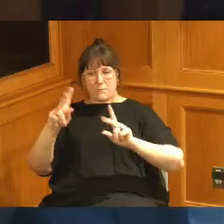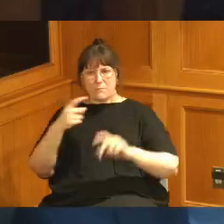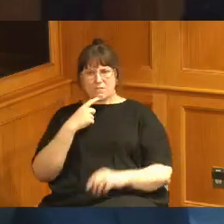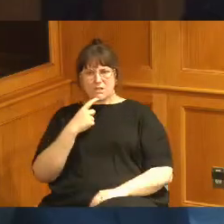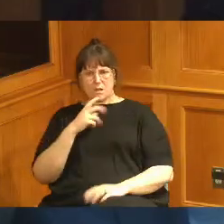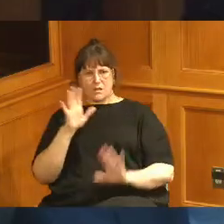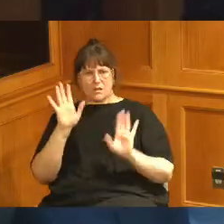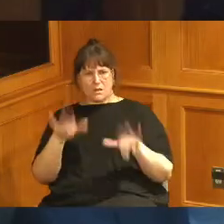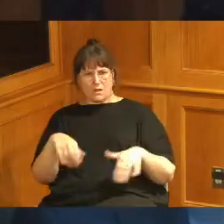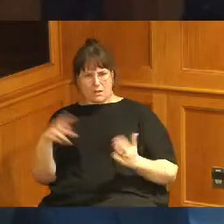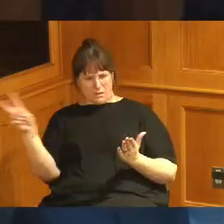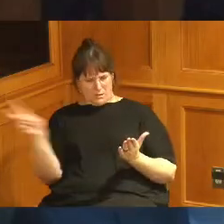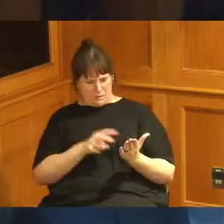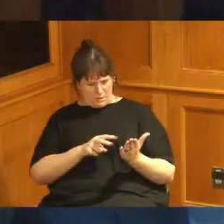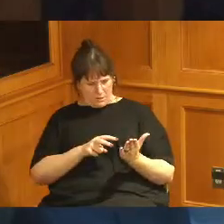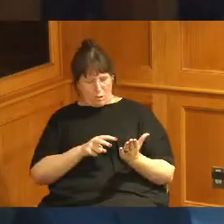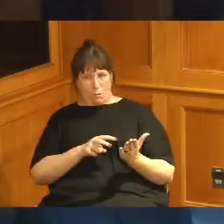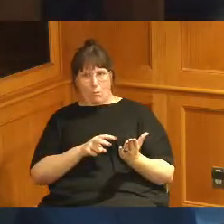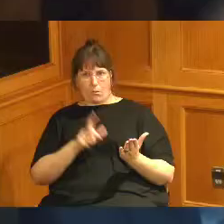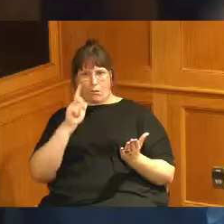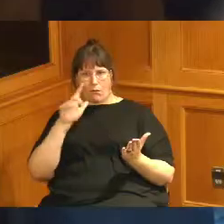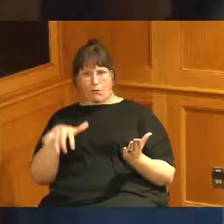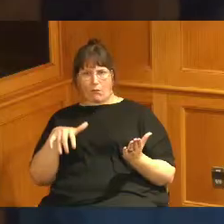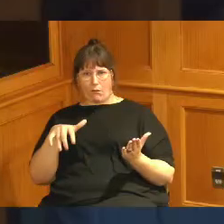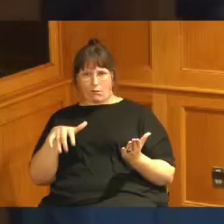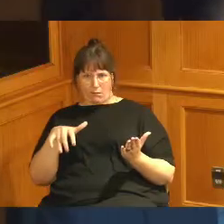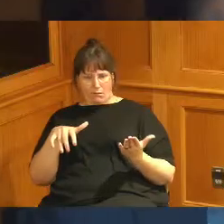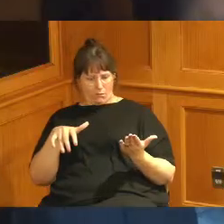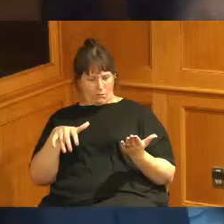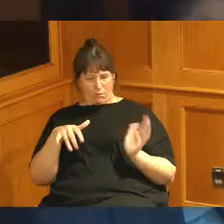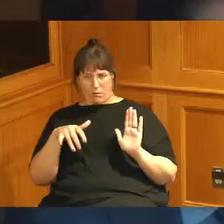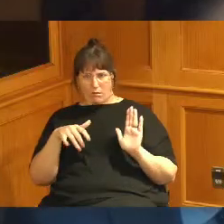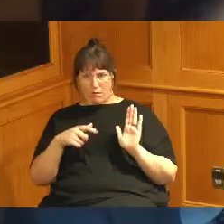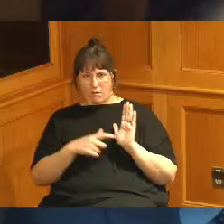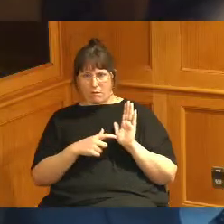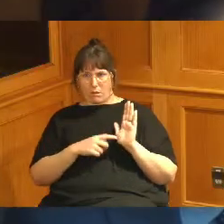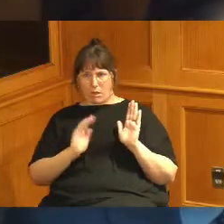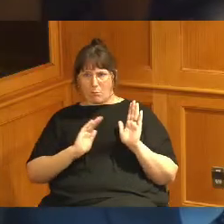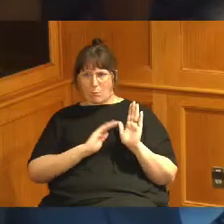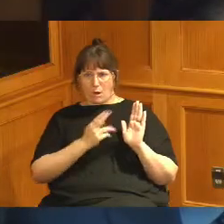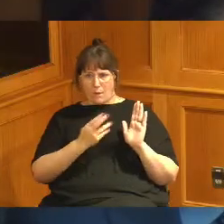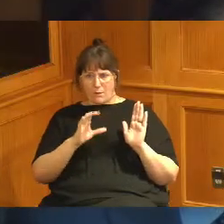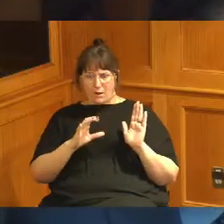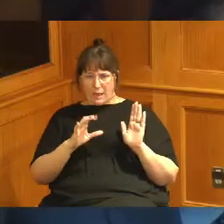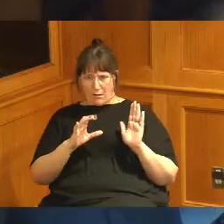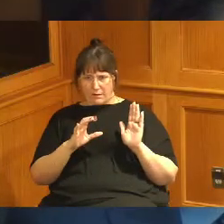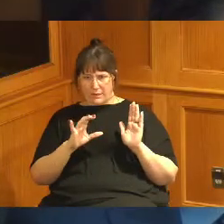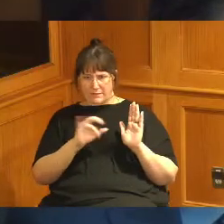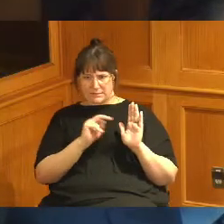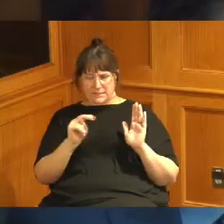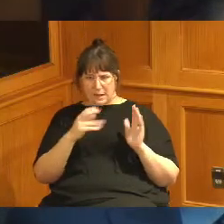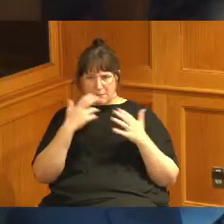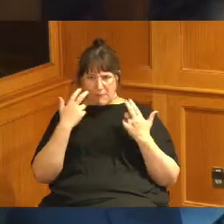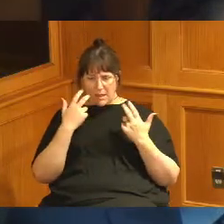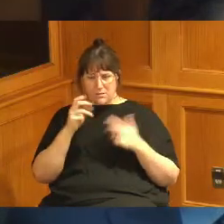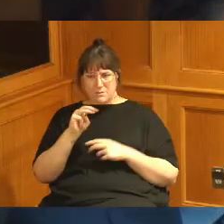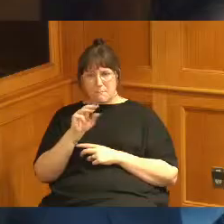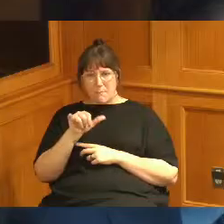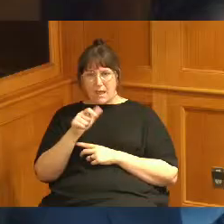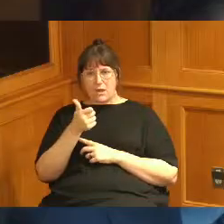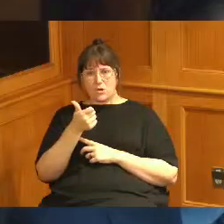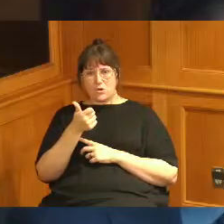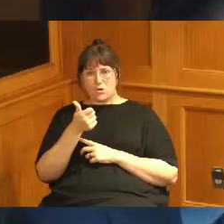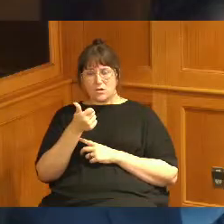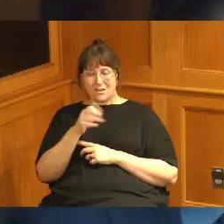minute. When I had to read, now look, when you get into this contract, Board of Commissioners, Hamilton County and Cincinnati Bengals, May 29,